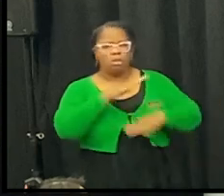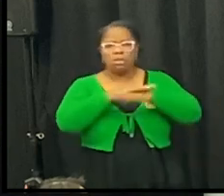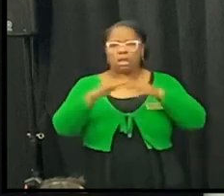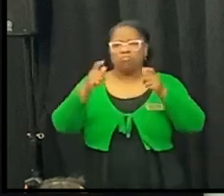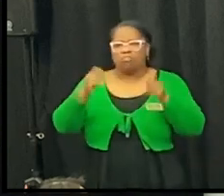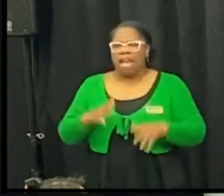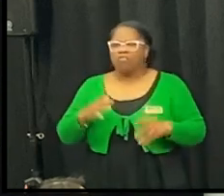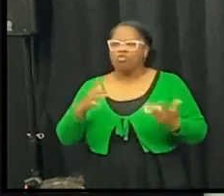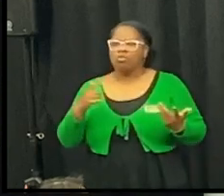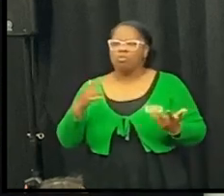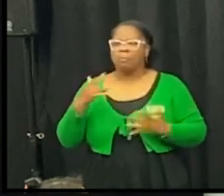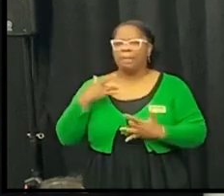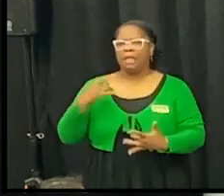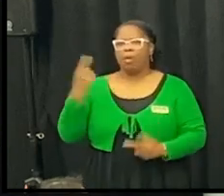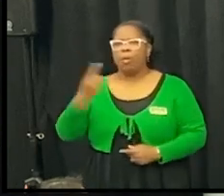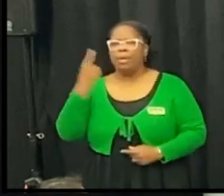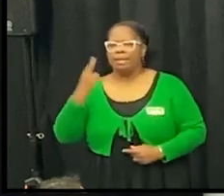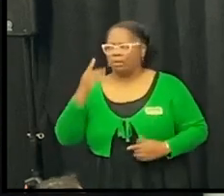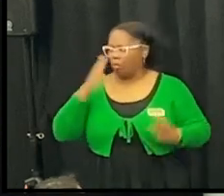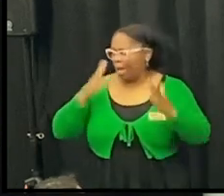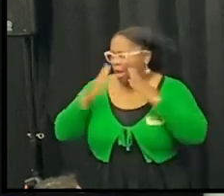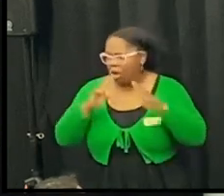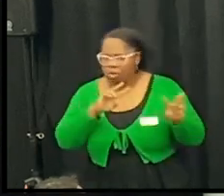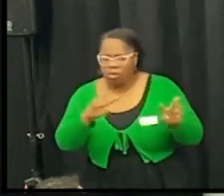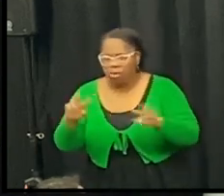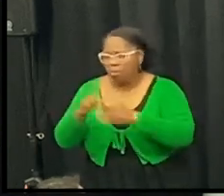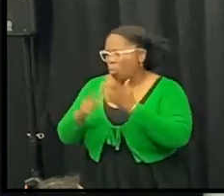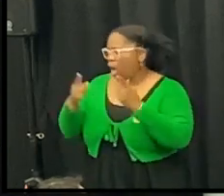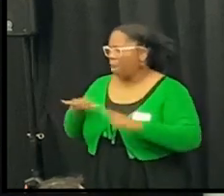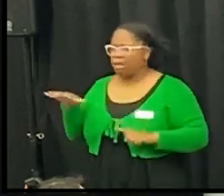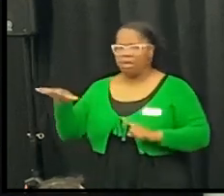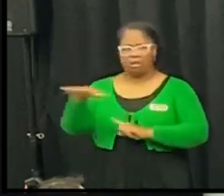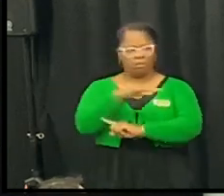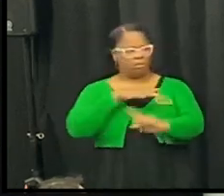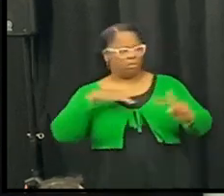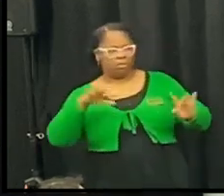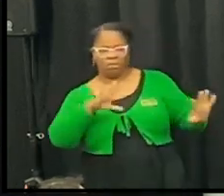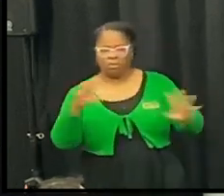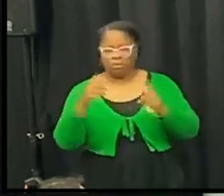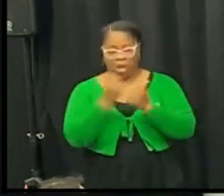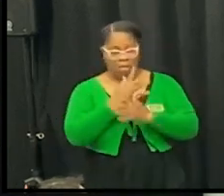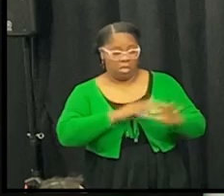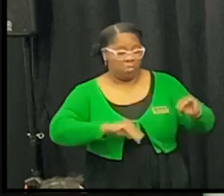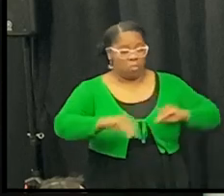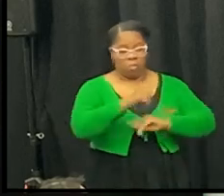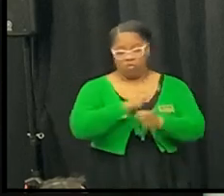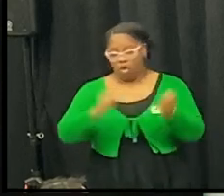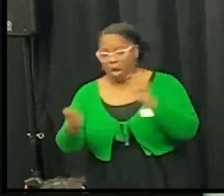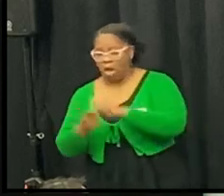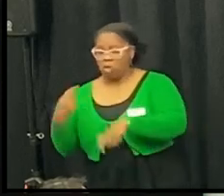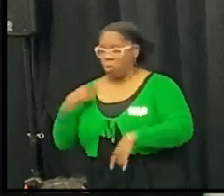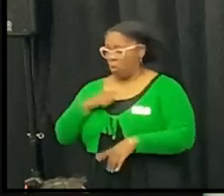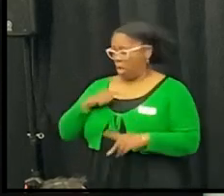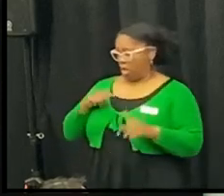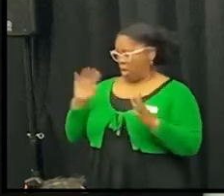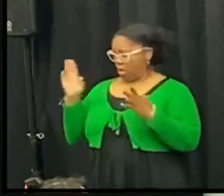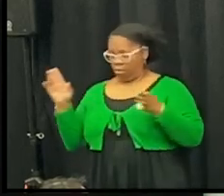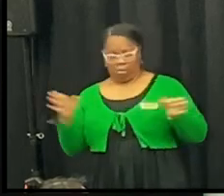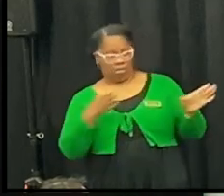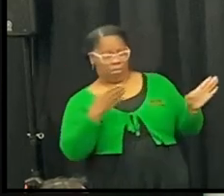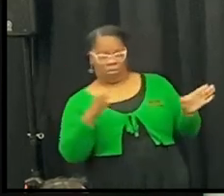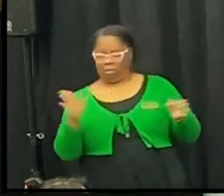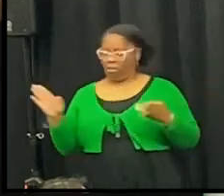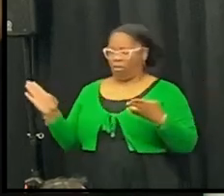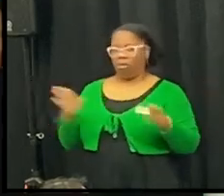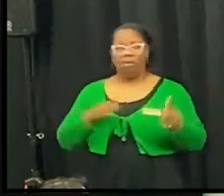we're always aware of what's happening around us. There's so many things always moving. So for us, we kind of have to know, what